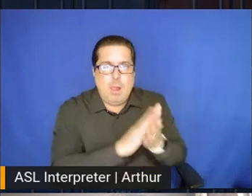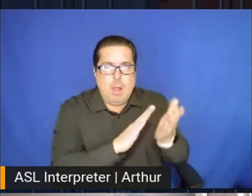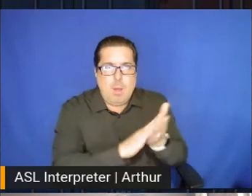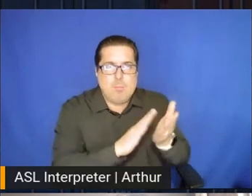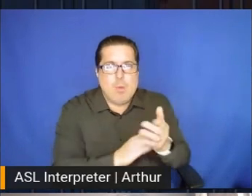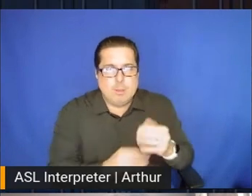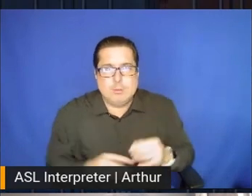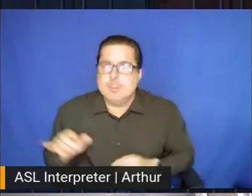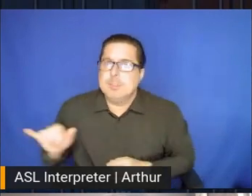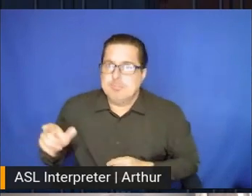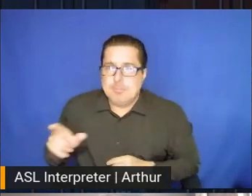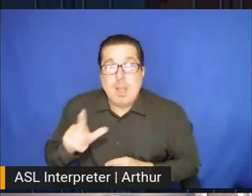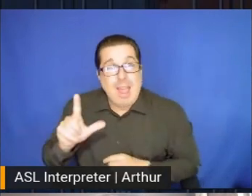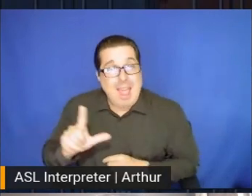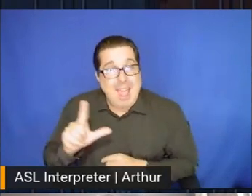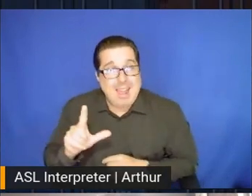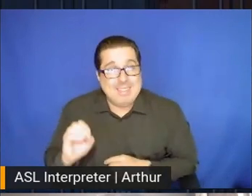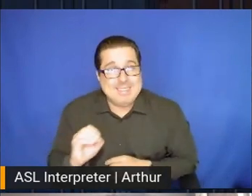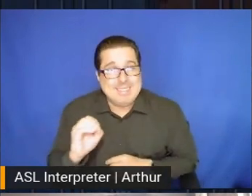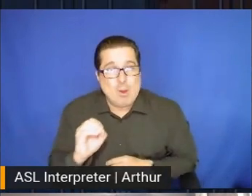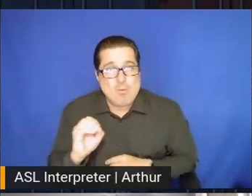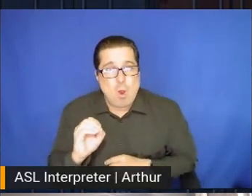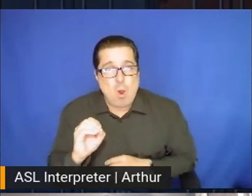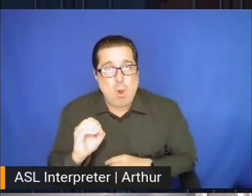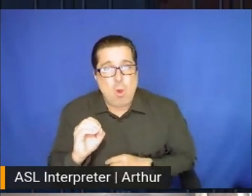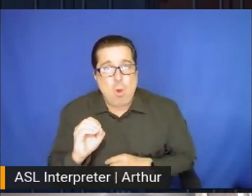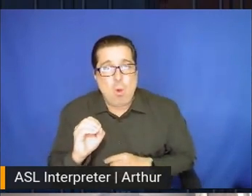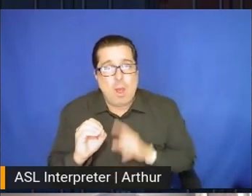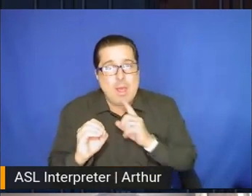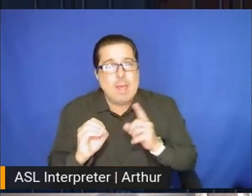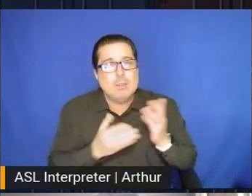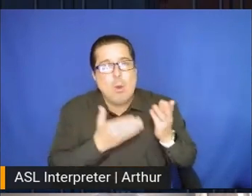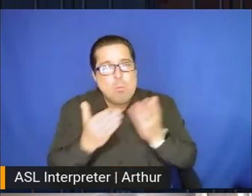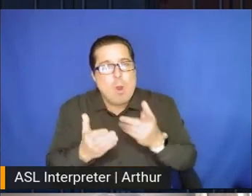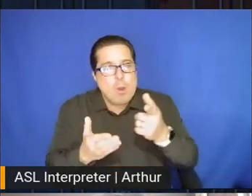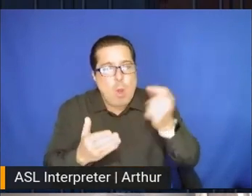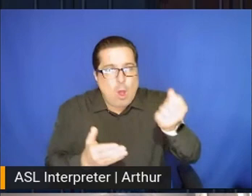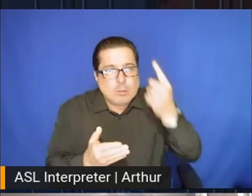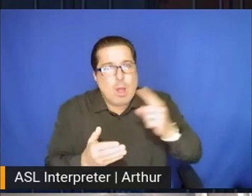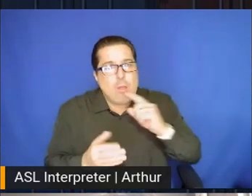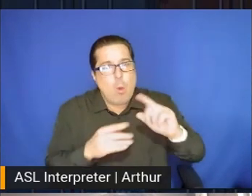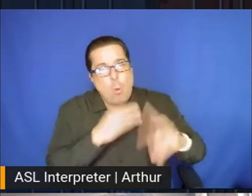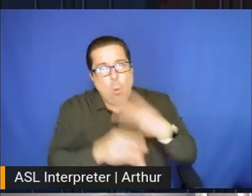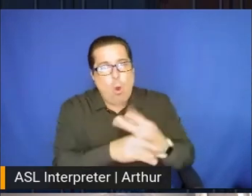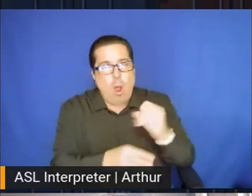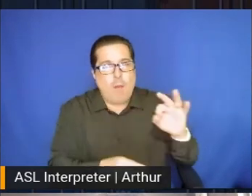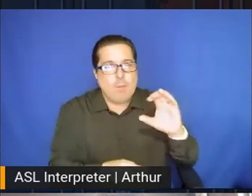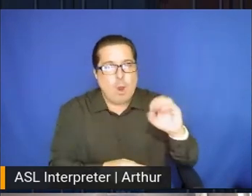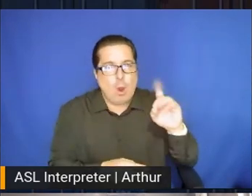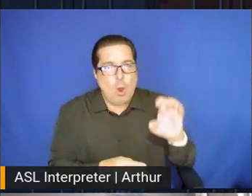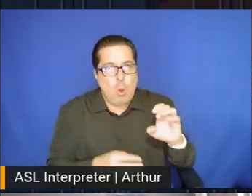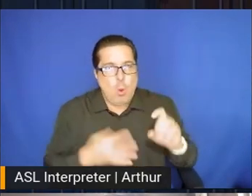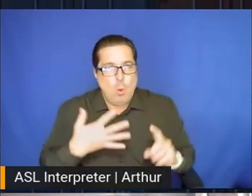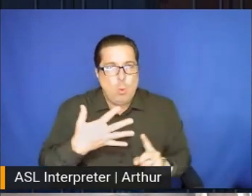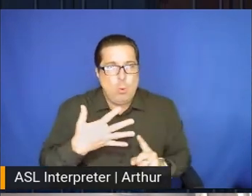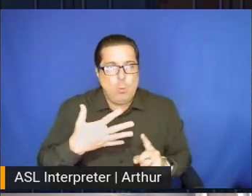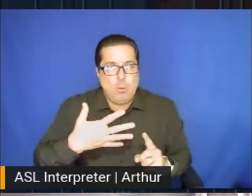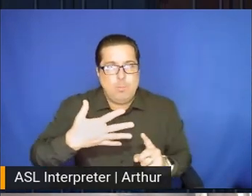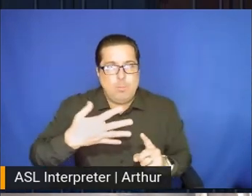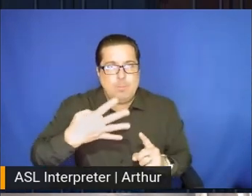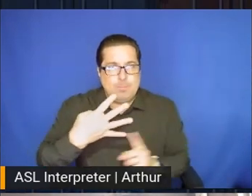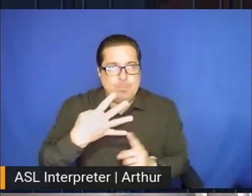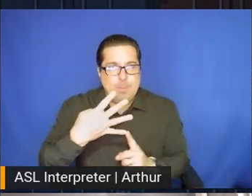so. The L0s basically bring you into the world of code. The L1s also provide type